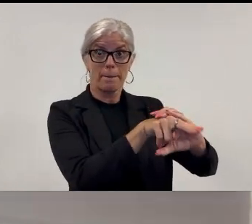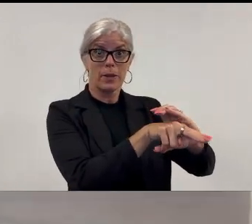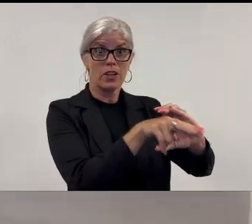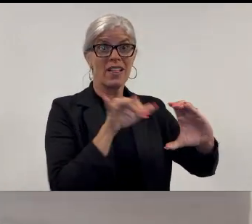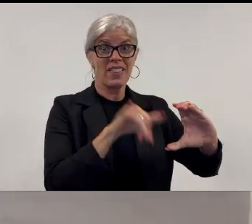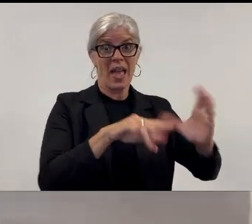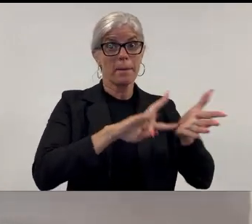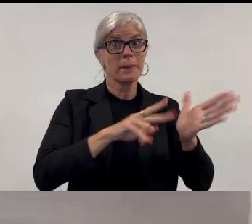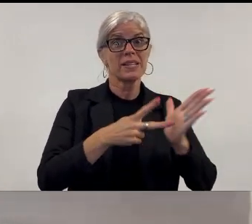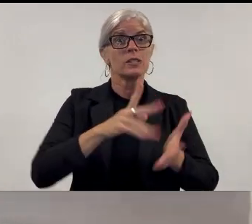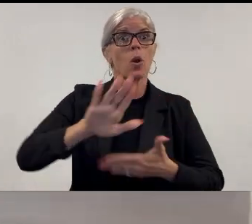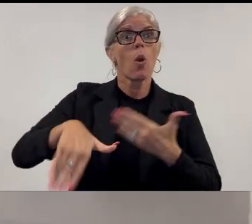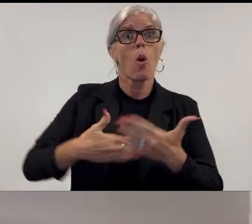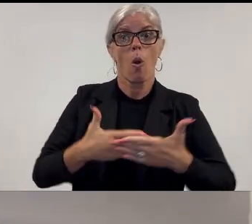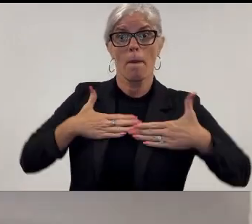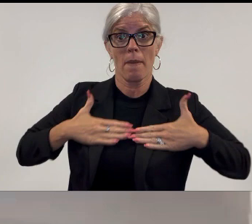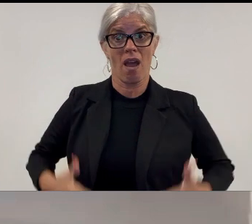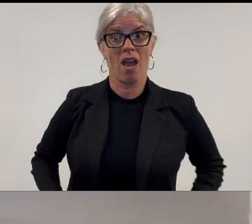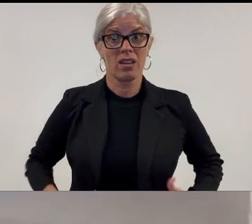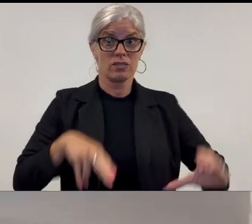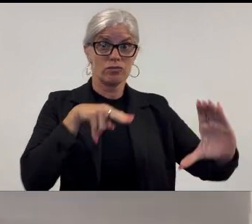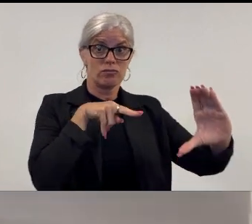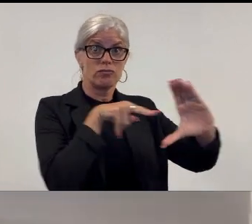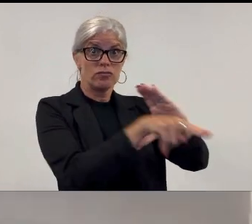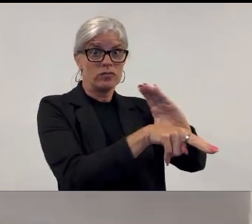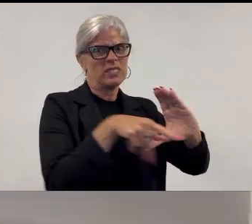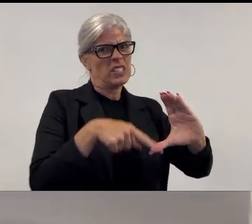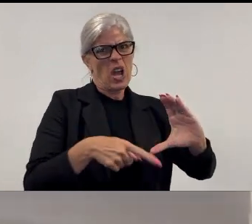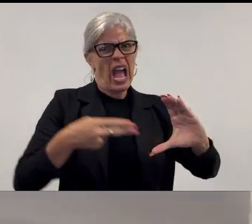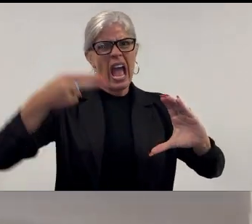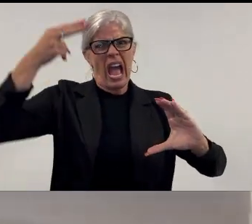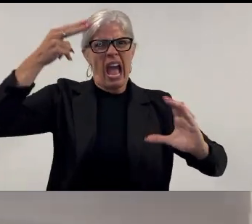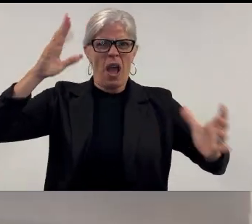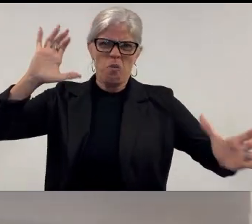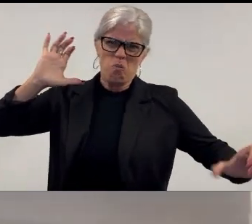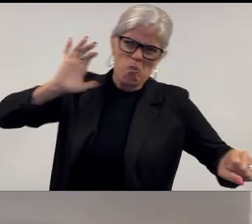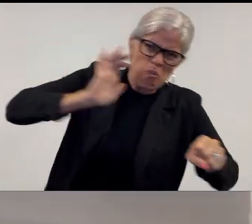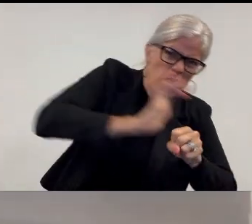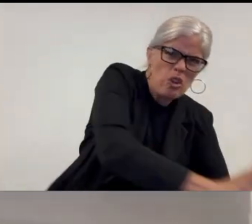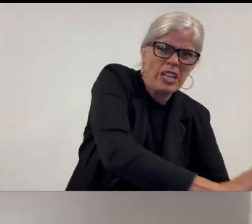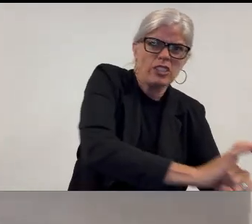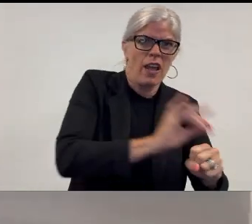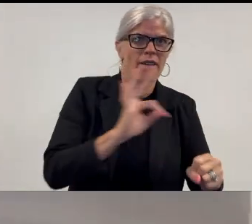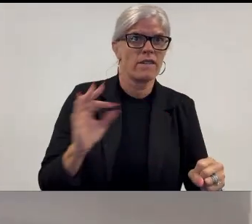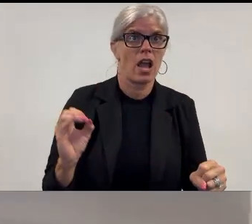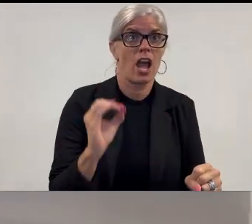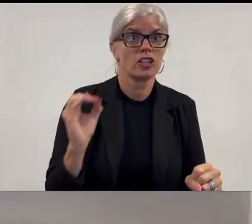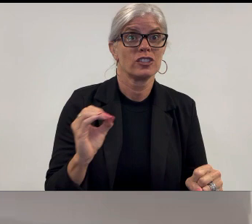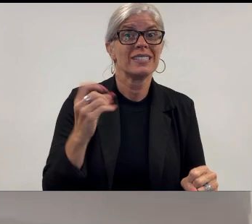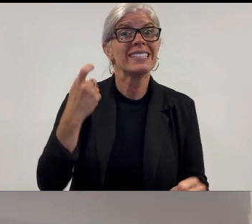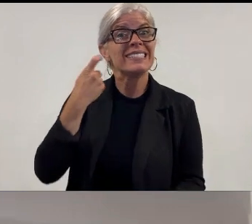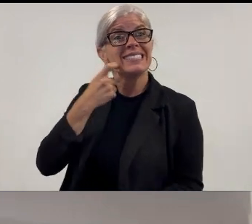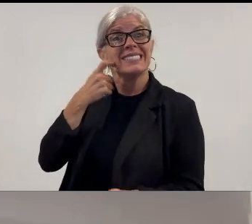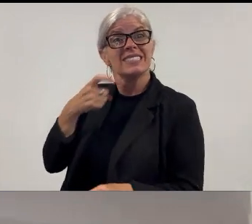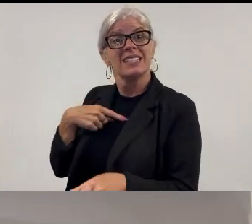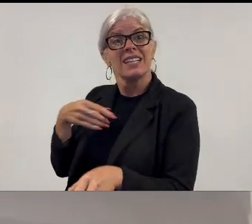part of your body or your whole body gets put into the area in which there is high pressure oxygen